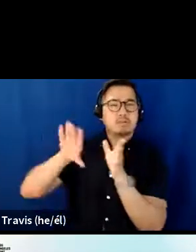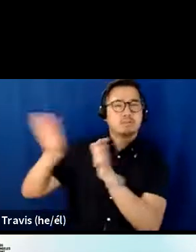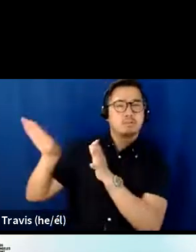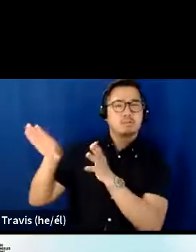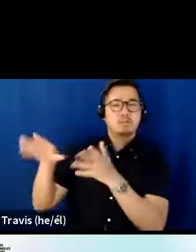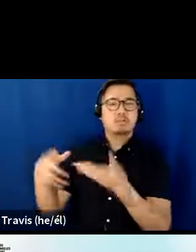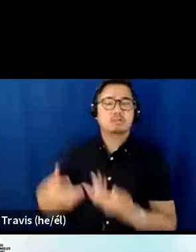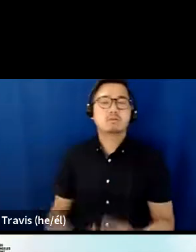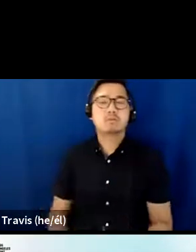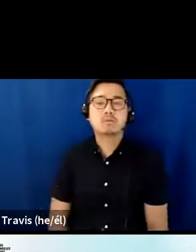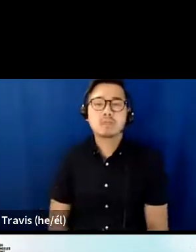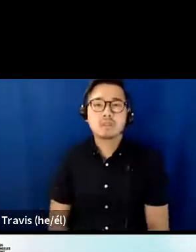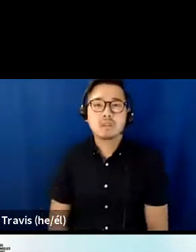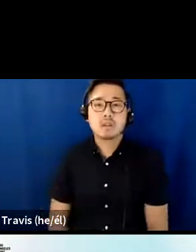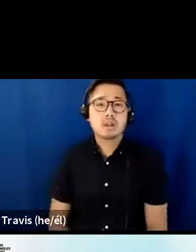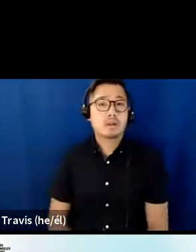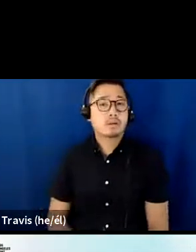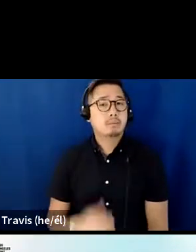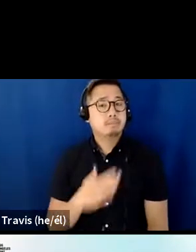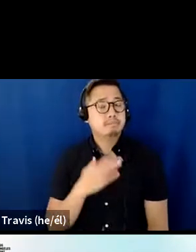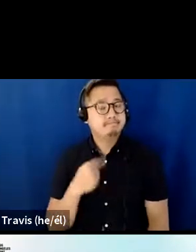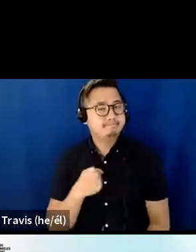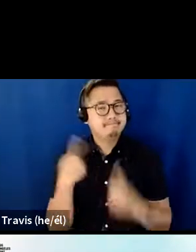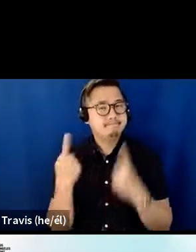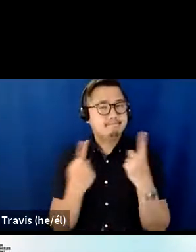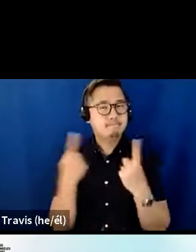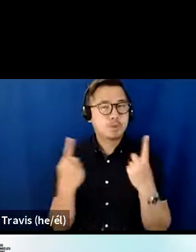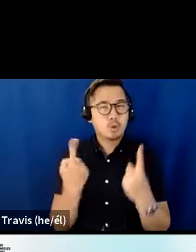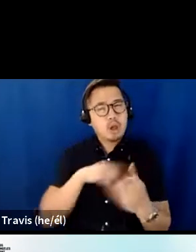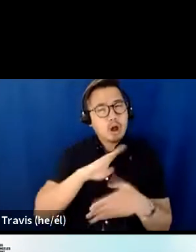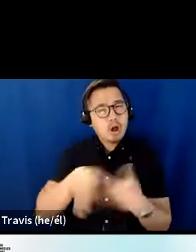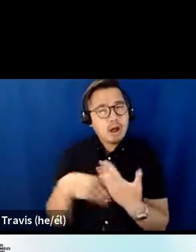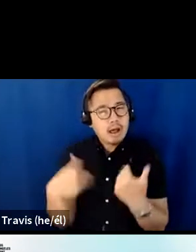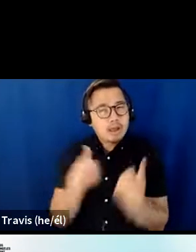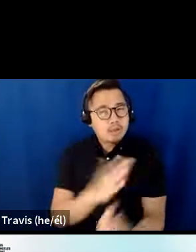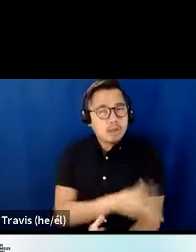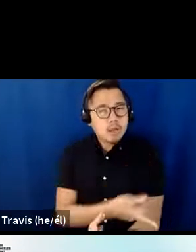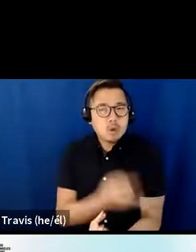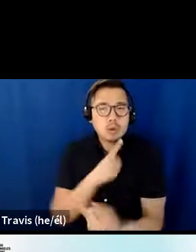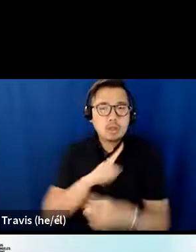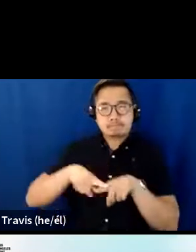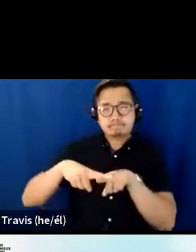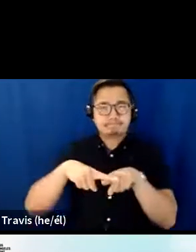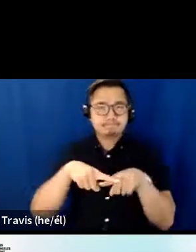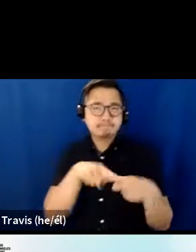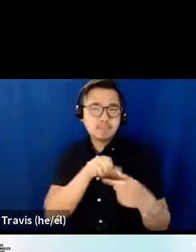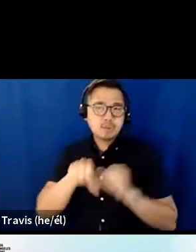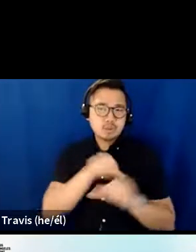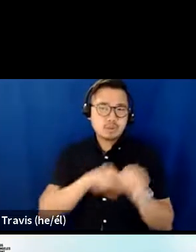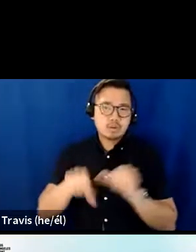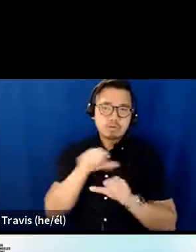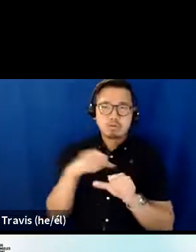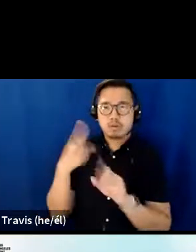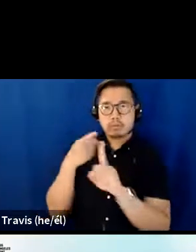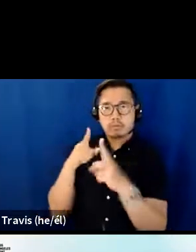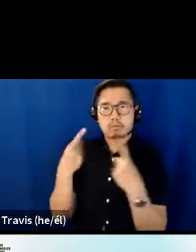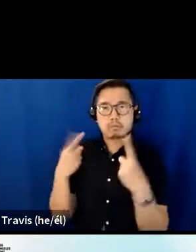fact that we all have the capacity to really lean into each other to get that work done.